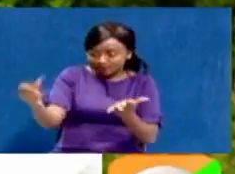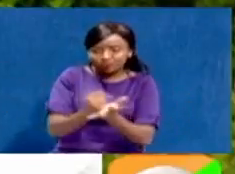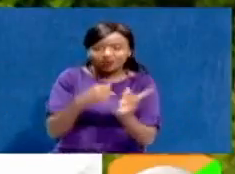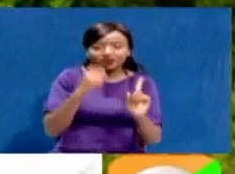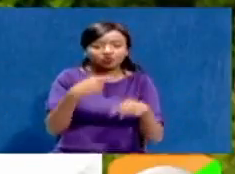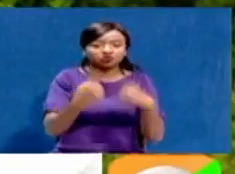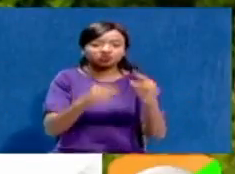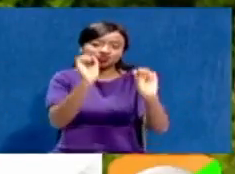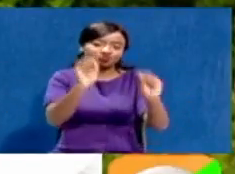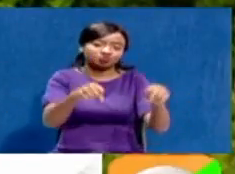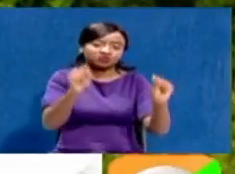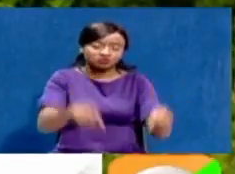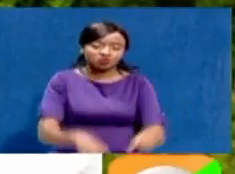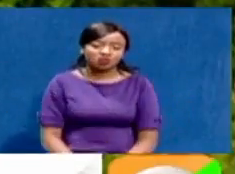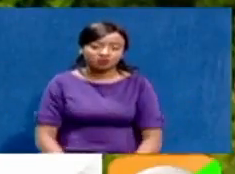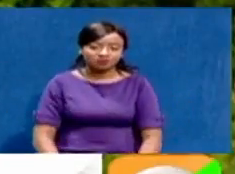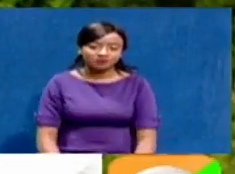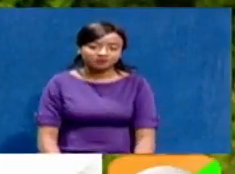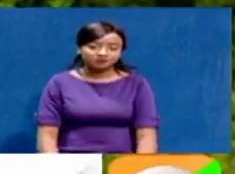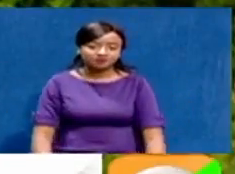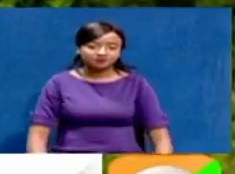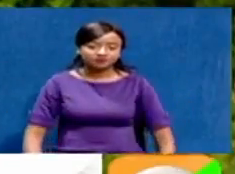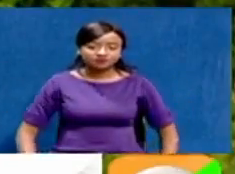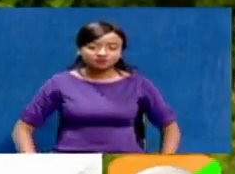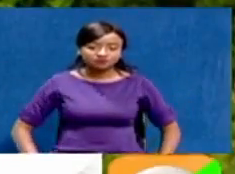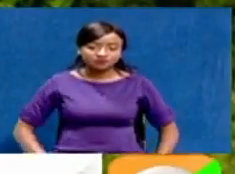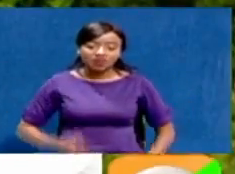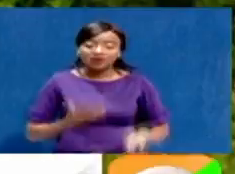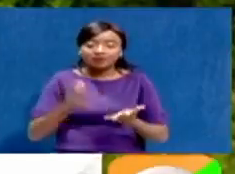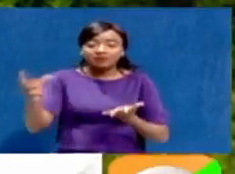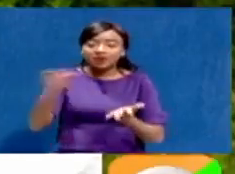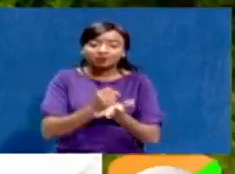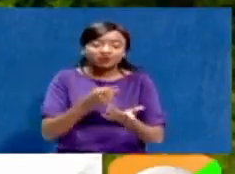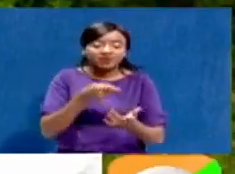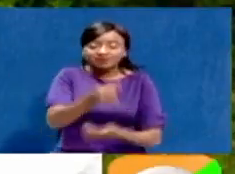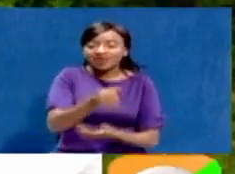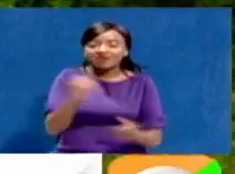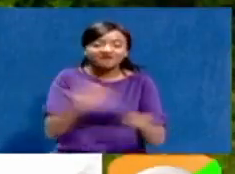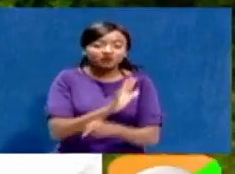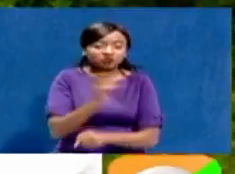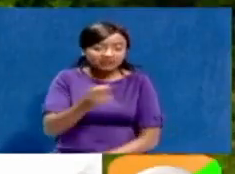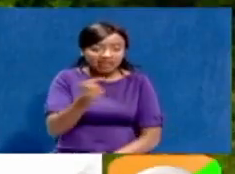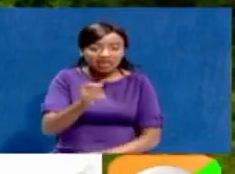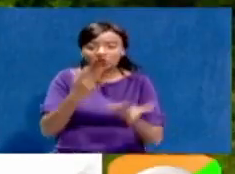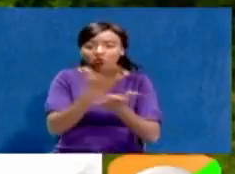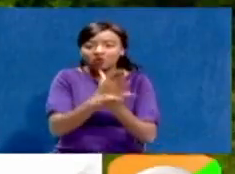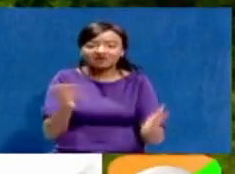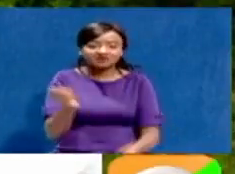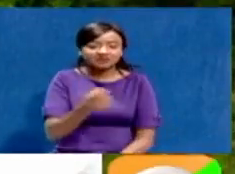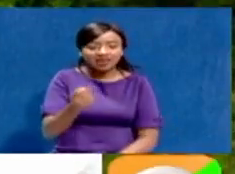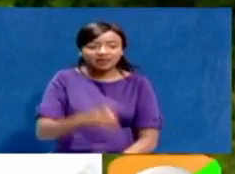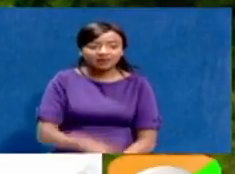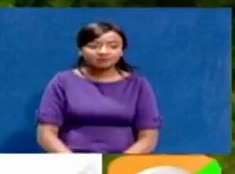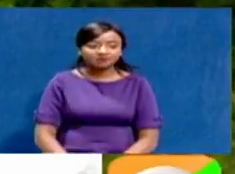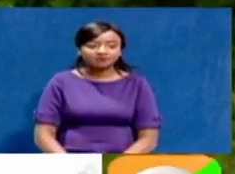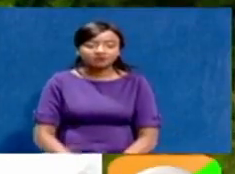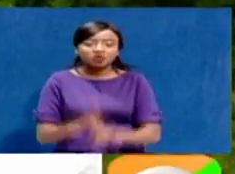way they're able to keep their staff, whether on full salary or half salary. But you must also make sure